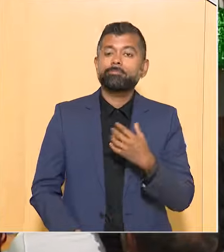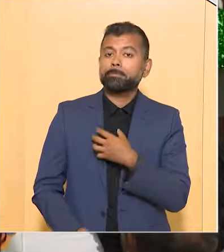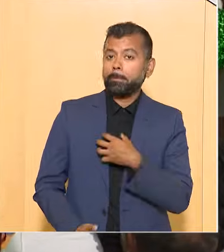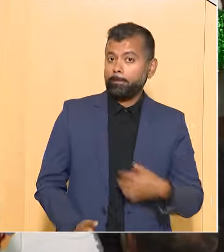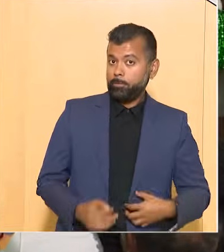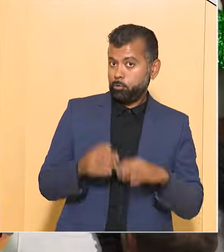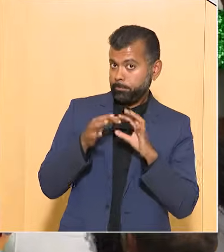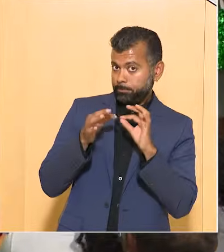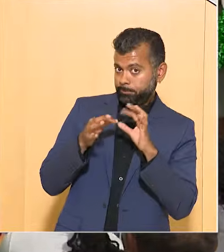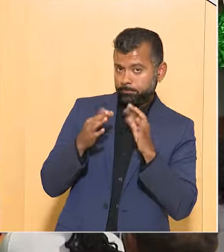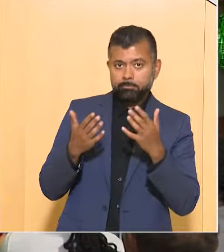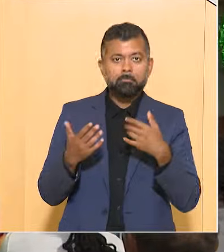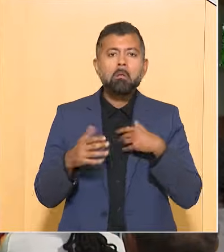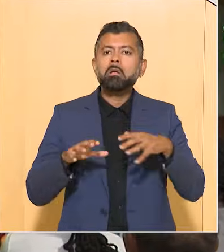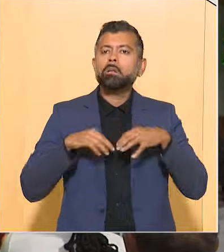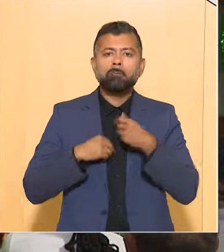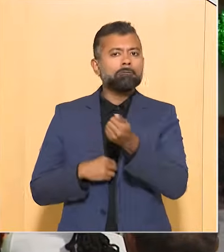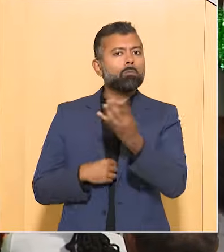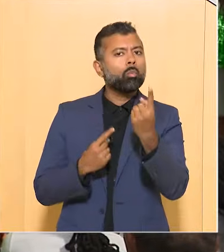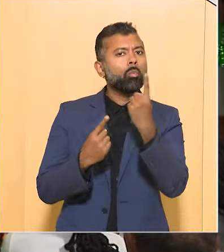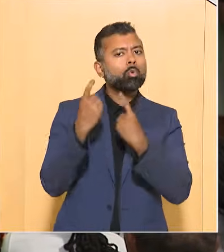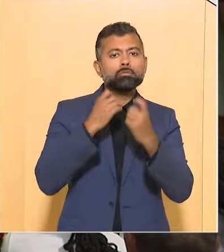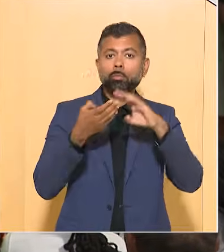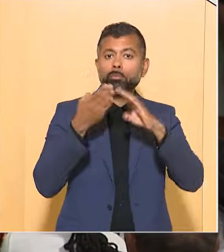questions. Yes.